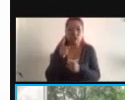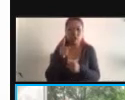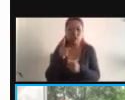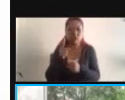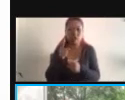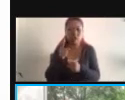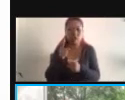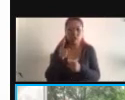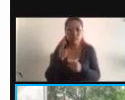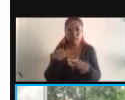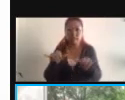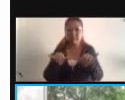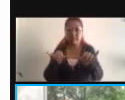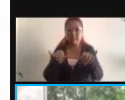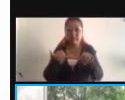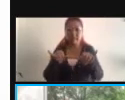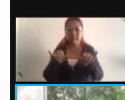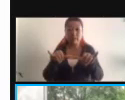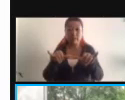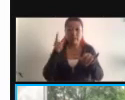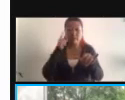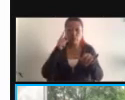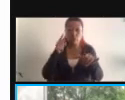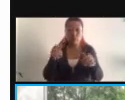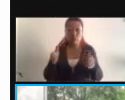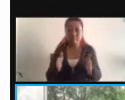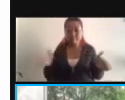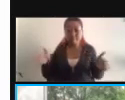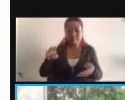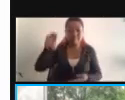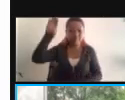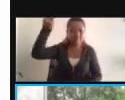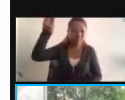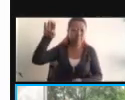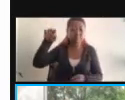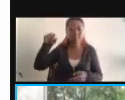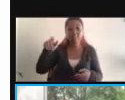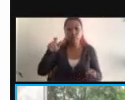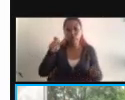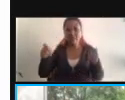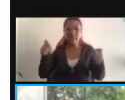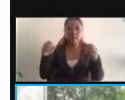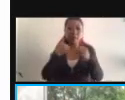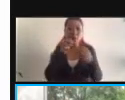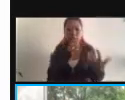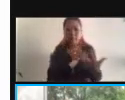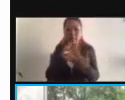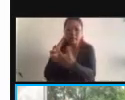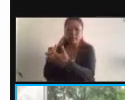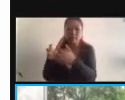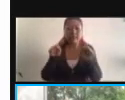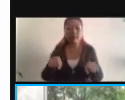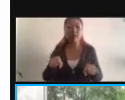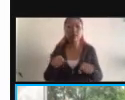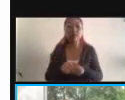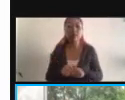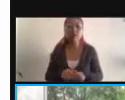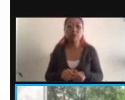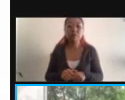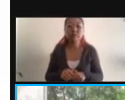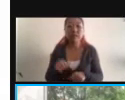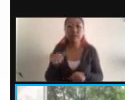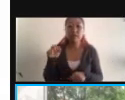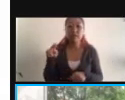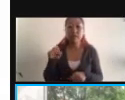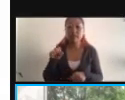the overall range and accommodation. And the new suit also will have advanced mobility features because NASA